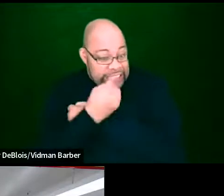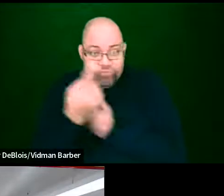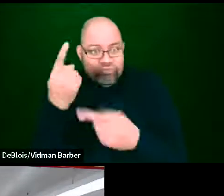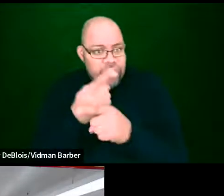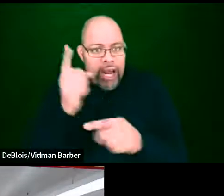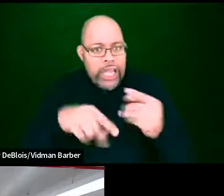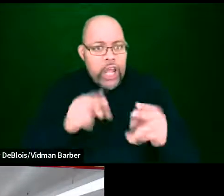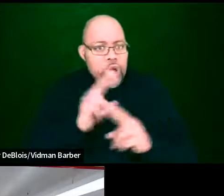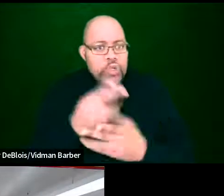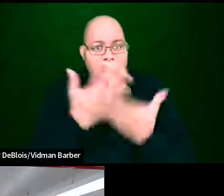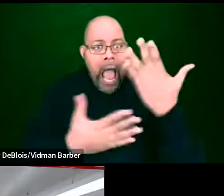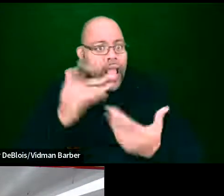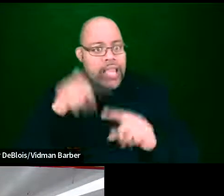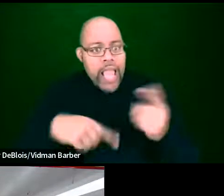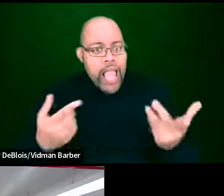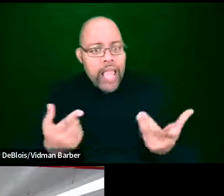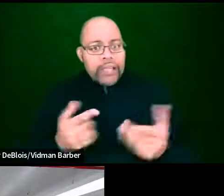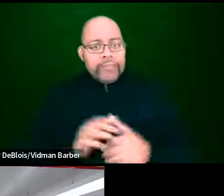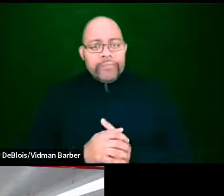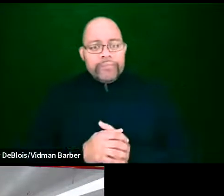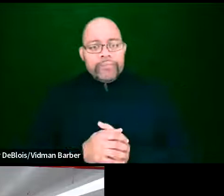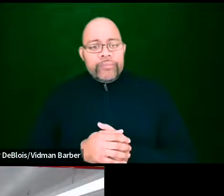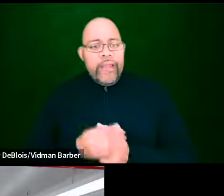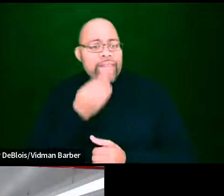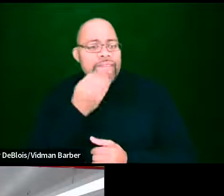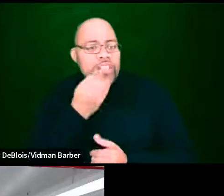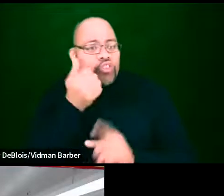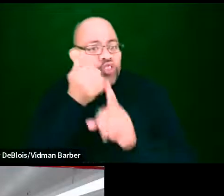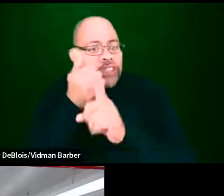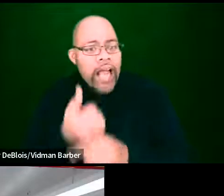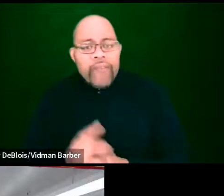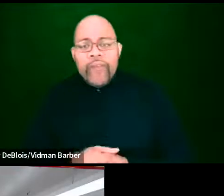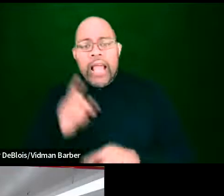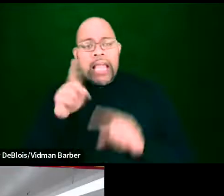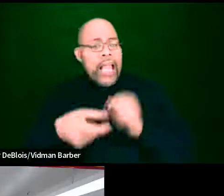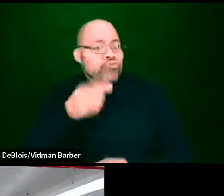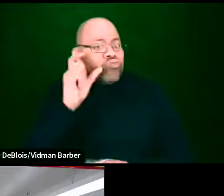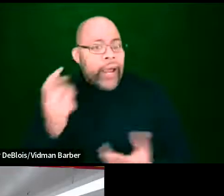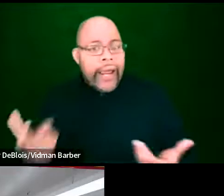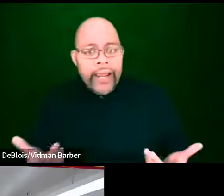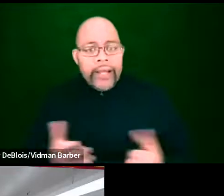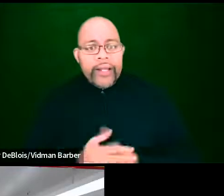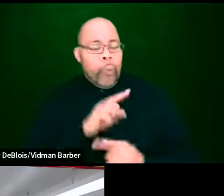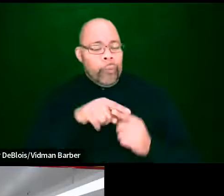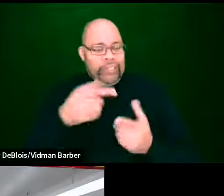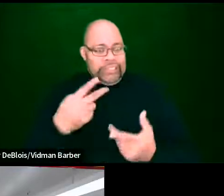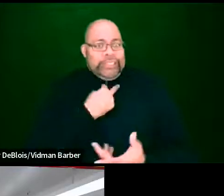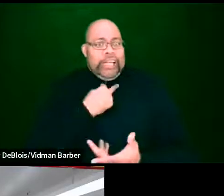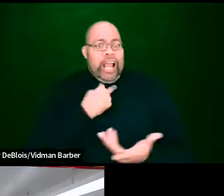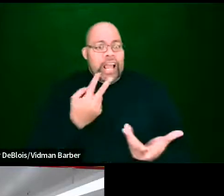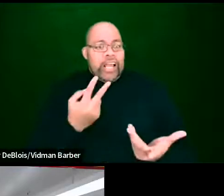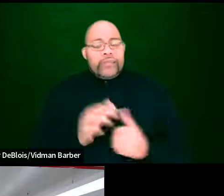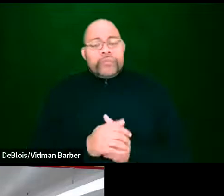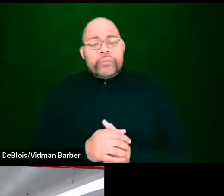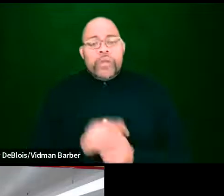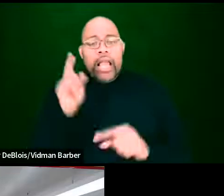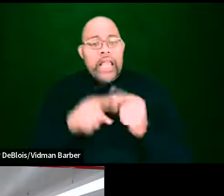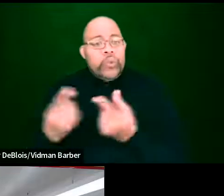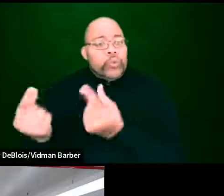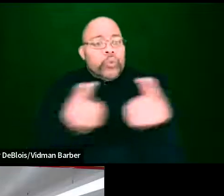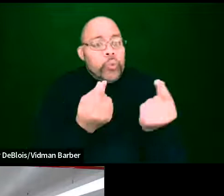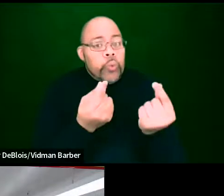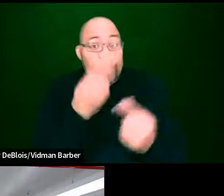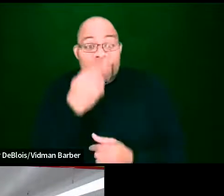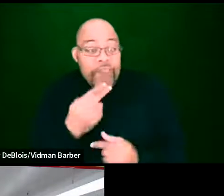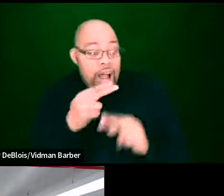use you can't use your hands to feed yourself. You can't drink anything when you're like this. You can't do anything fun. You